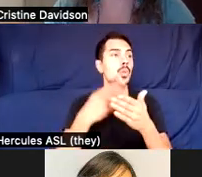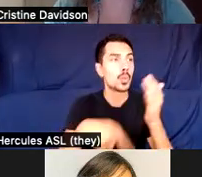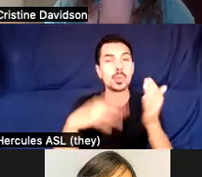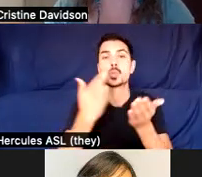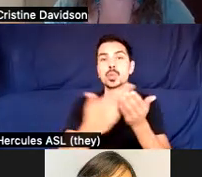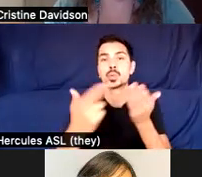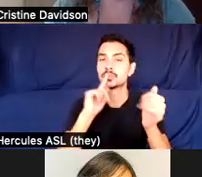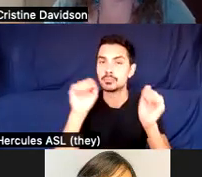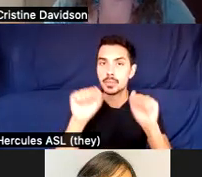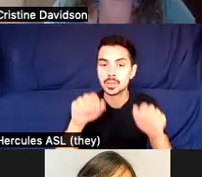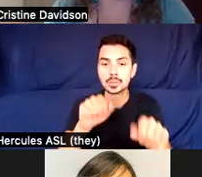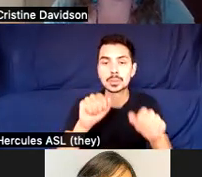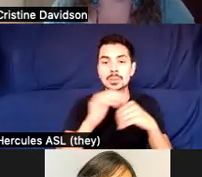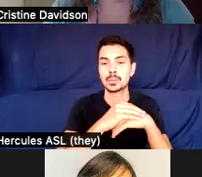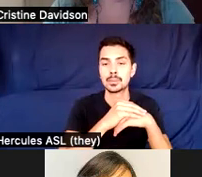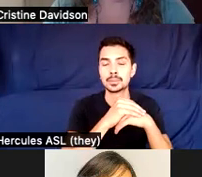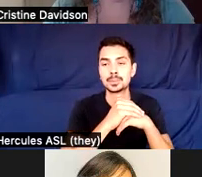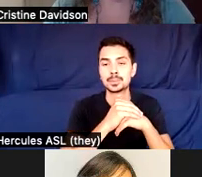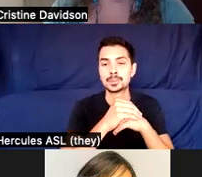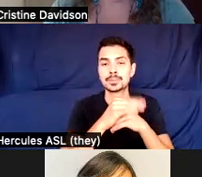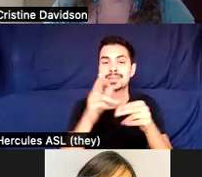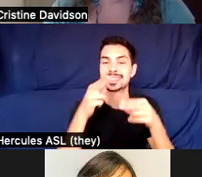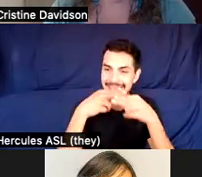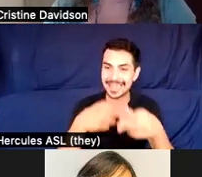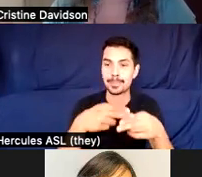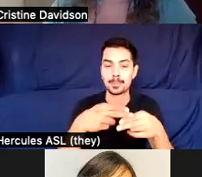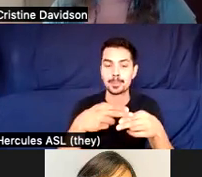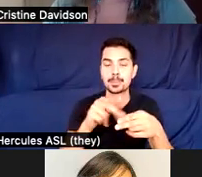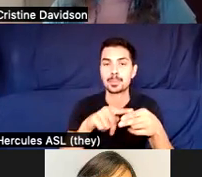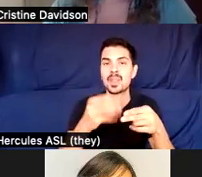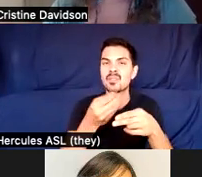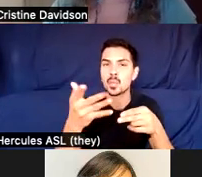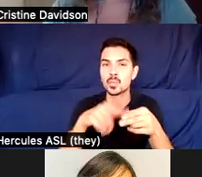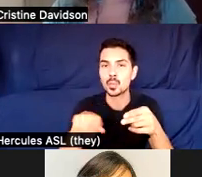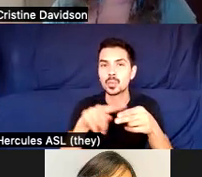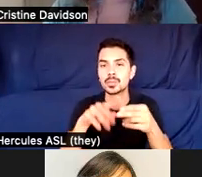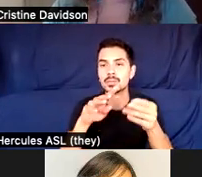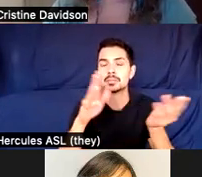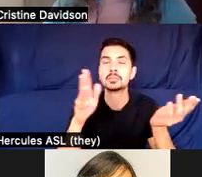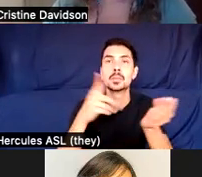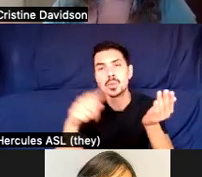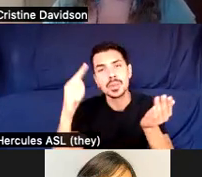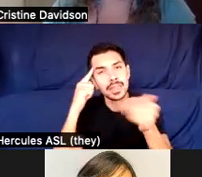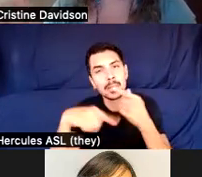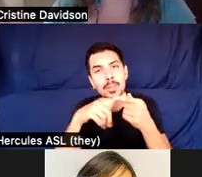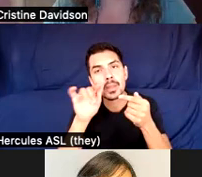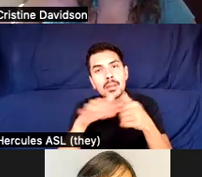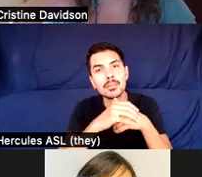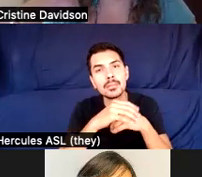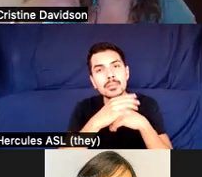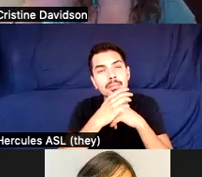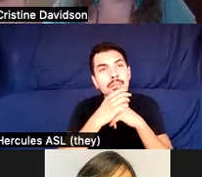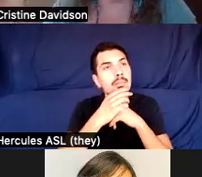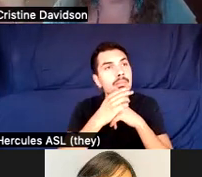and available to us. So naming a couple of those and just being like, well, what do you think about that? You know, because then it gives